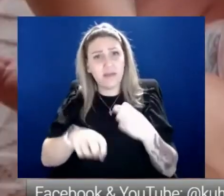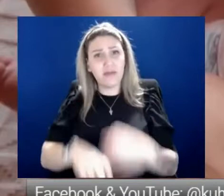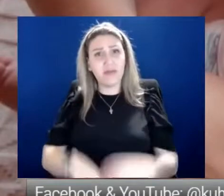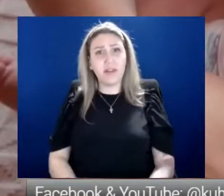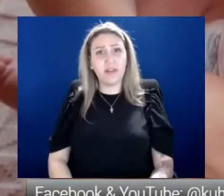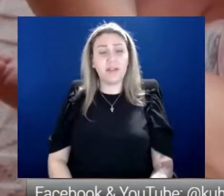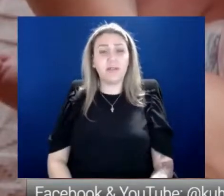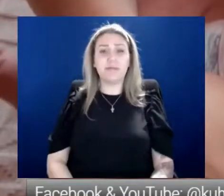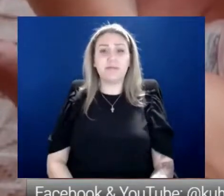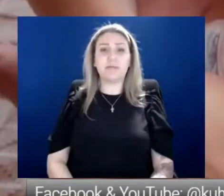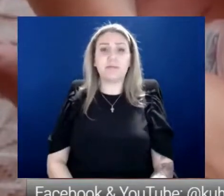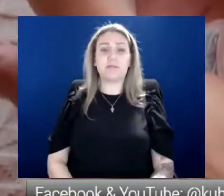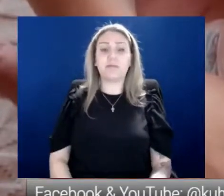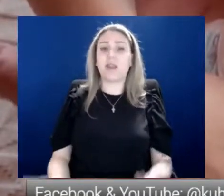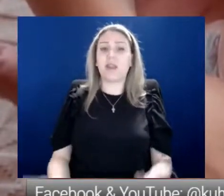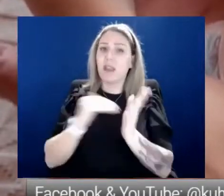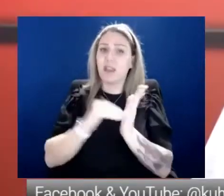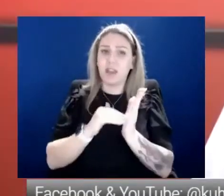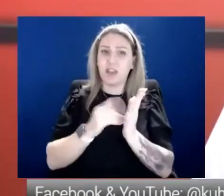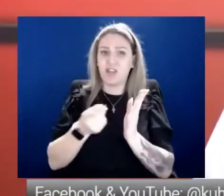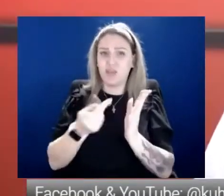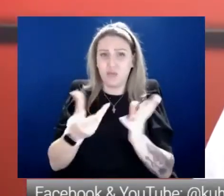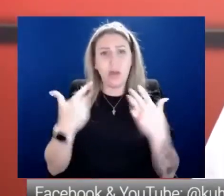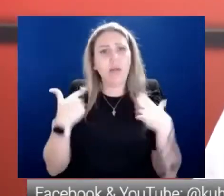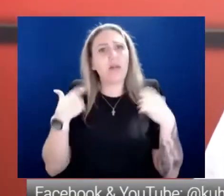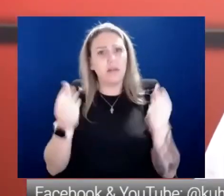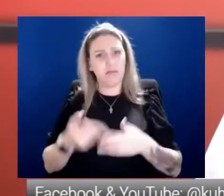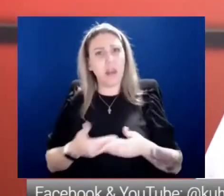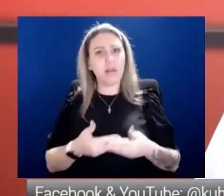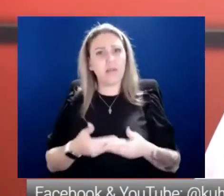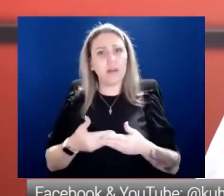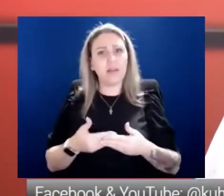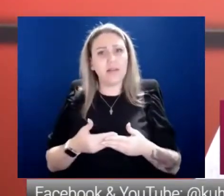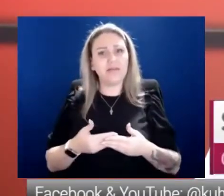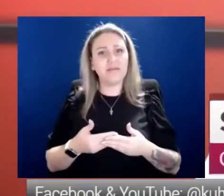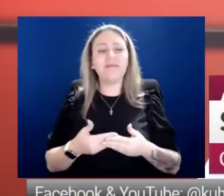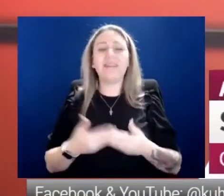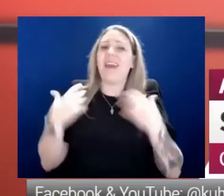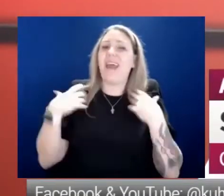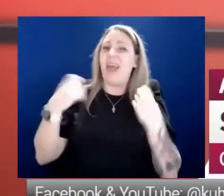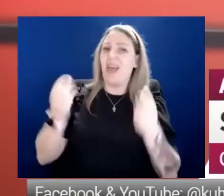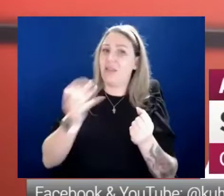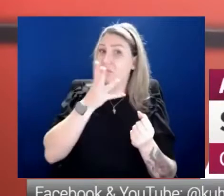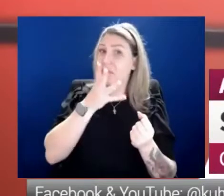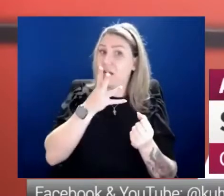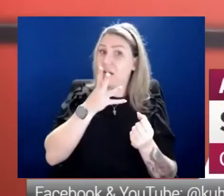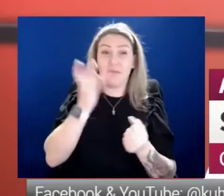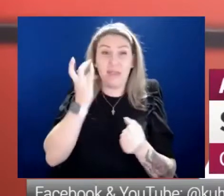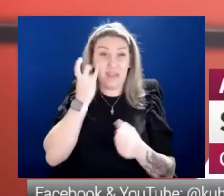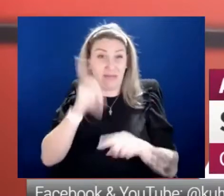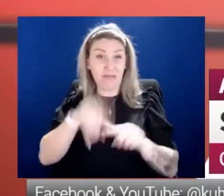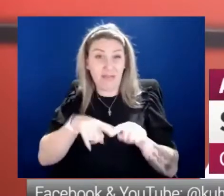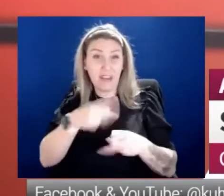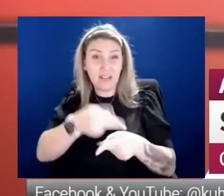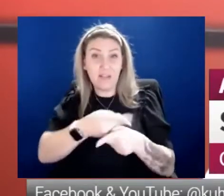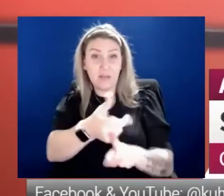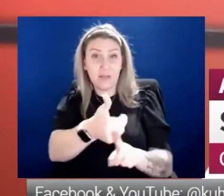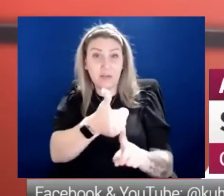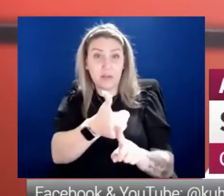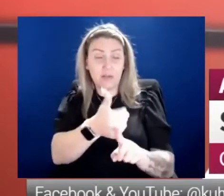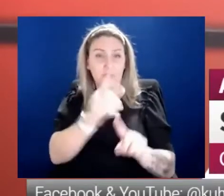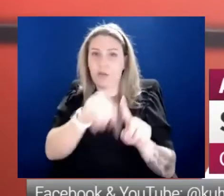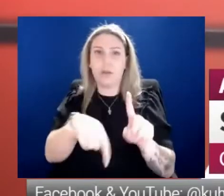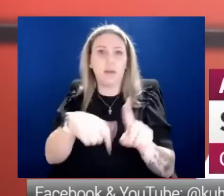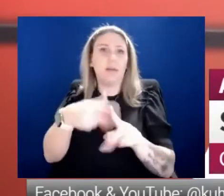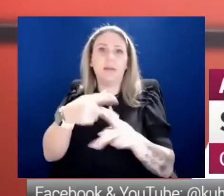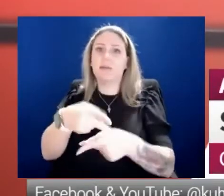Again, you want a healthy baby, be a healthy mom. If you're not taking care of yourself, no way you're gonna do a good job of taking care of that baby. And I